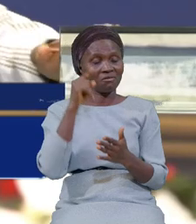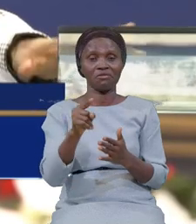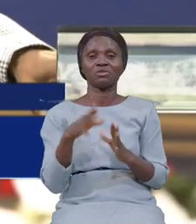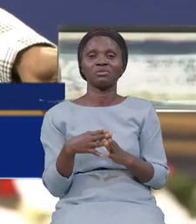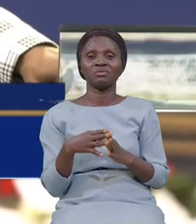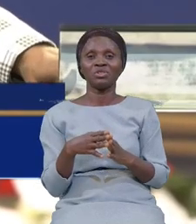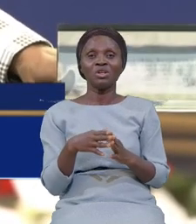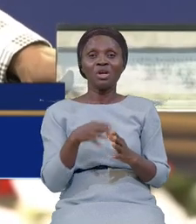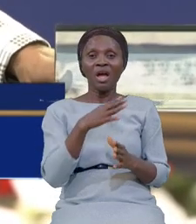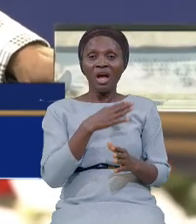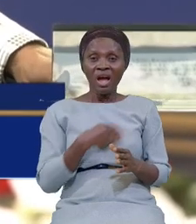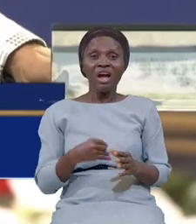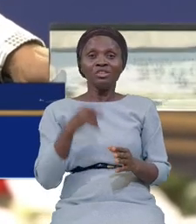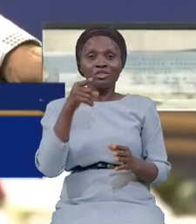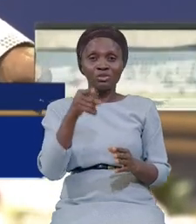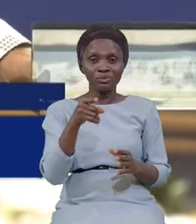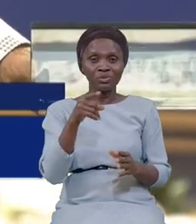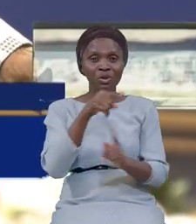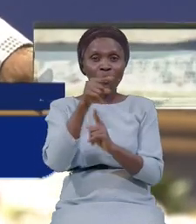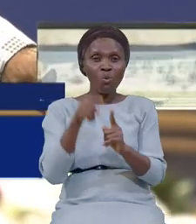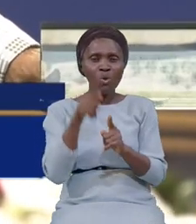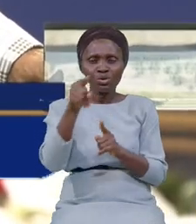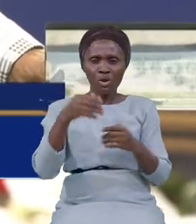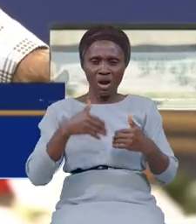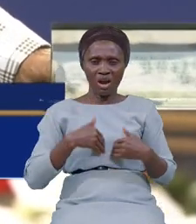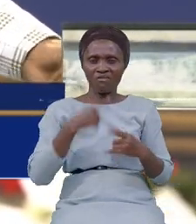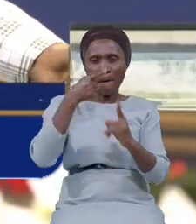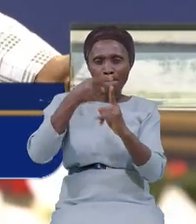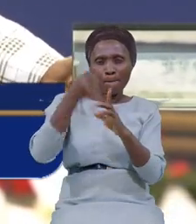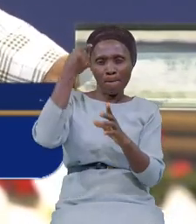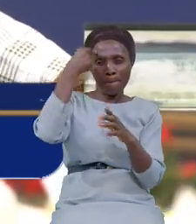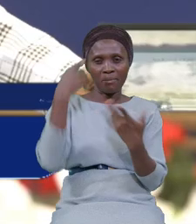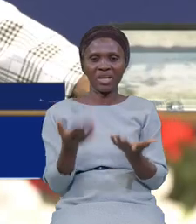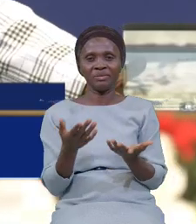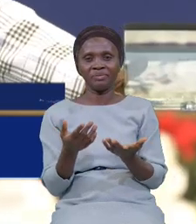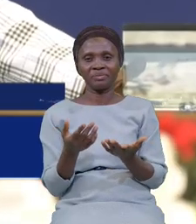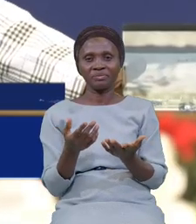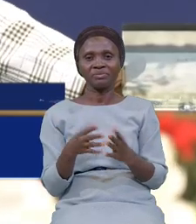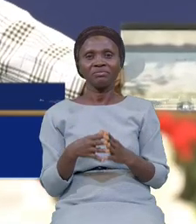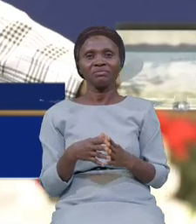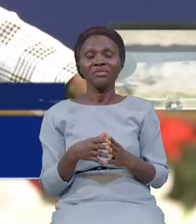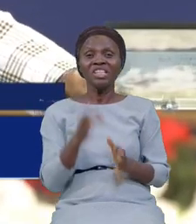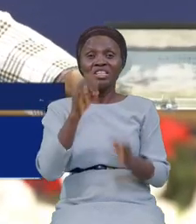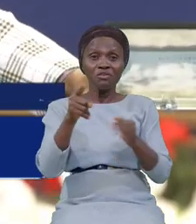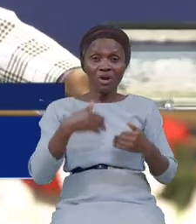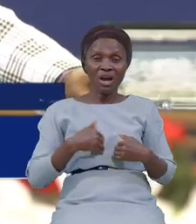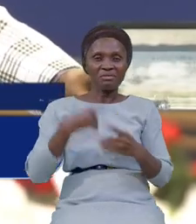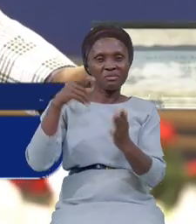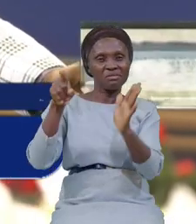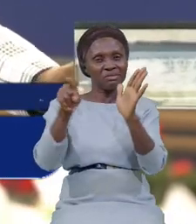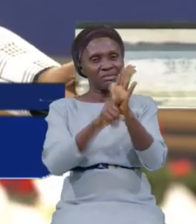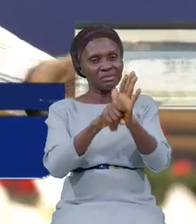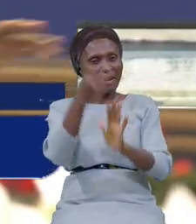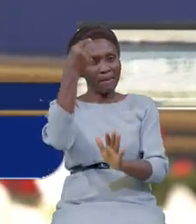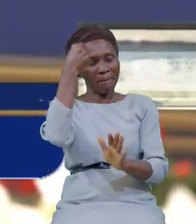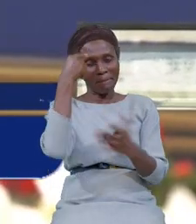mind bringing out histories of the past. That one didn't work, this one will not work. That one didn't work, this